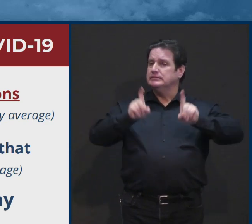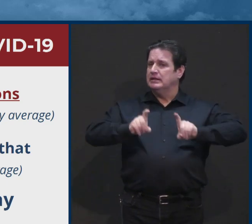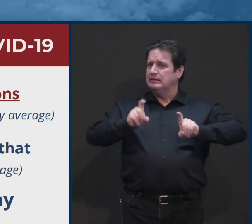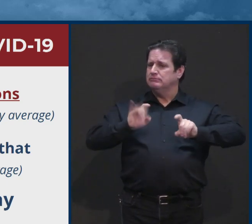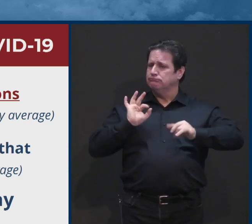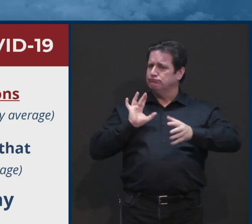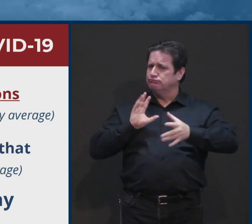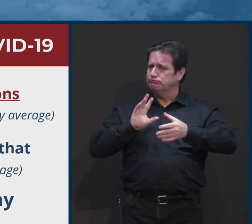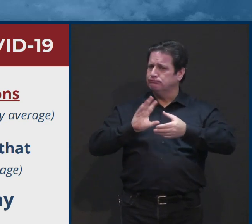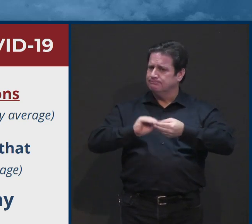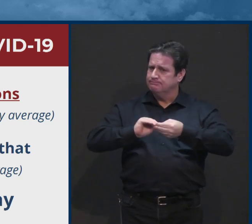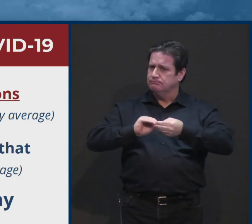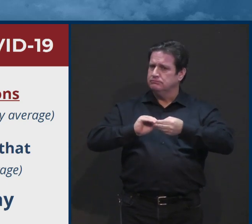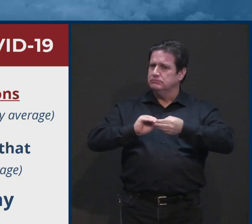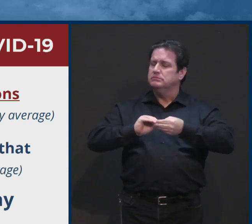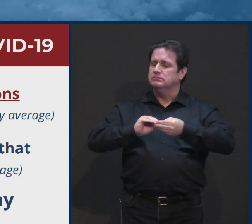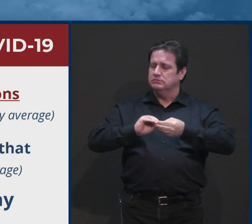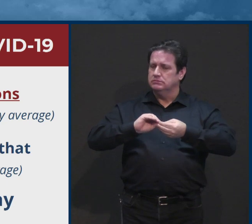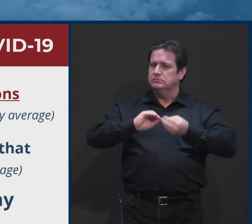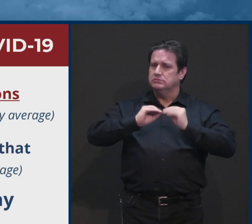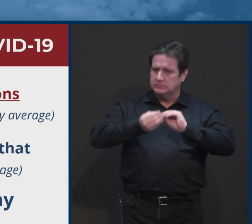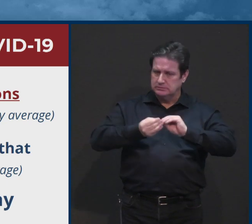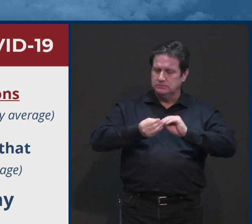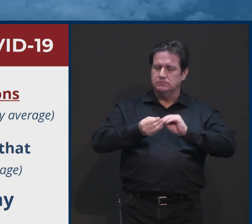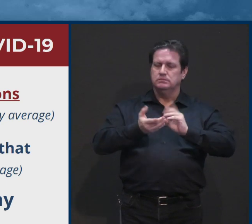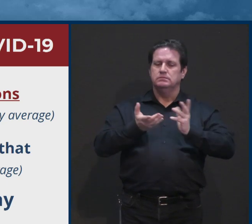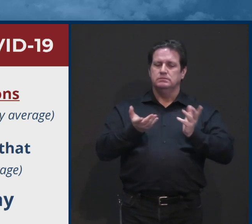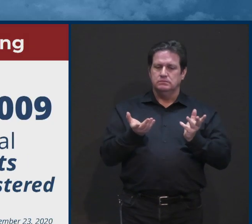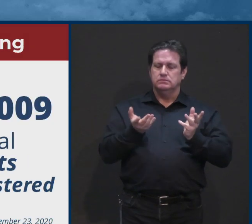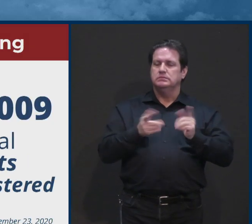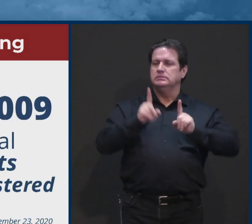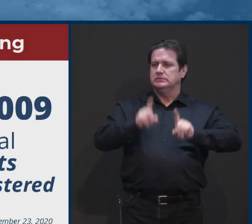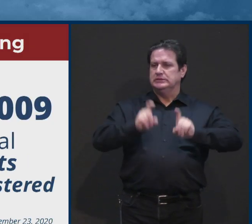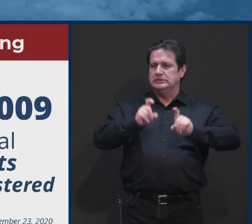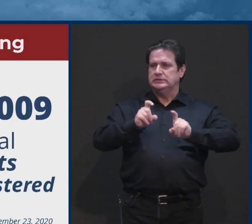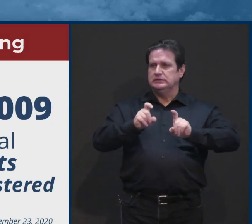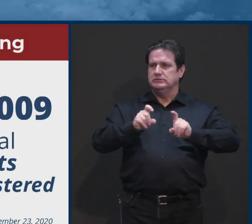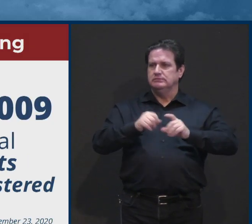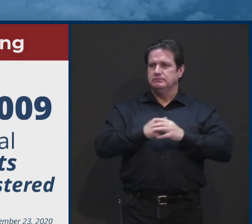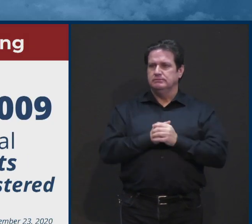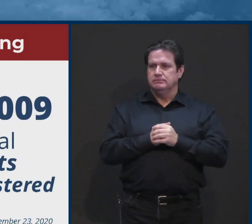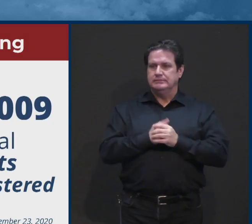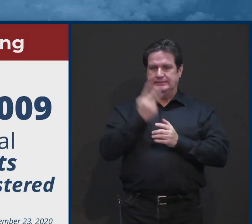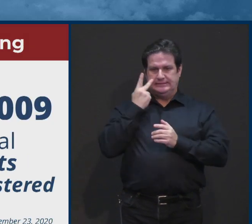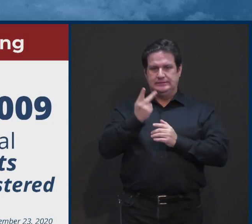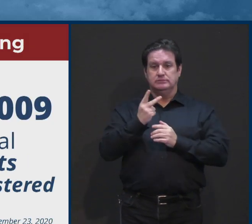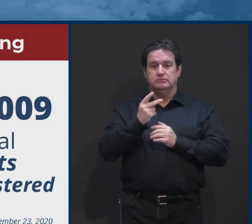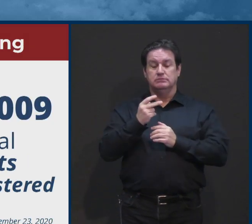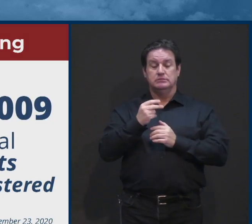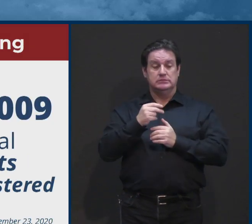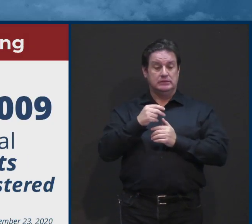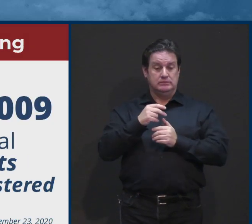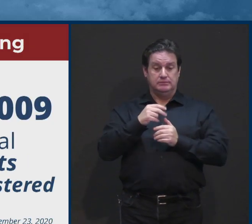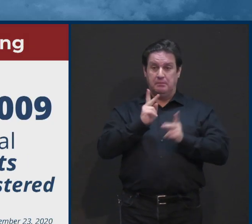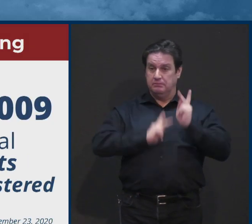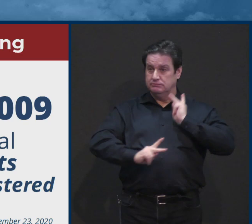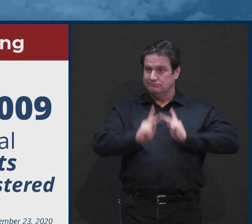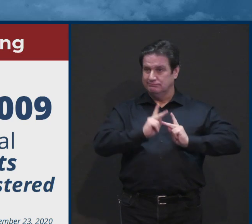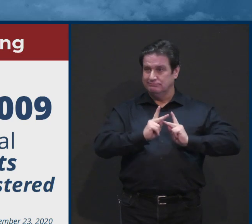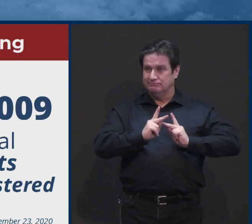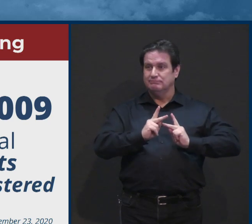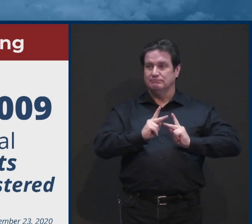and the number of tests administered, you can see we've done